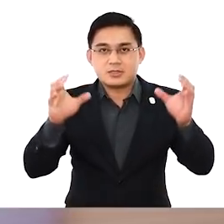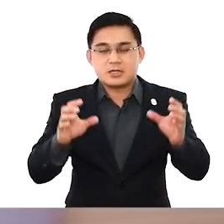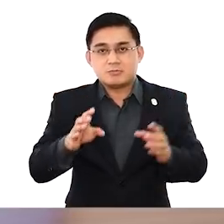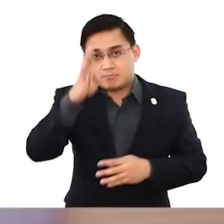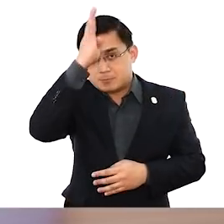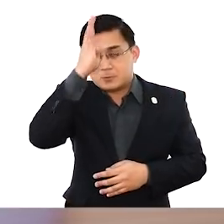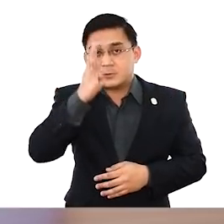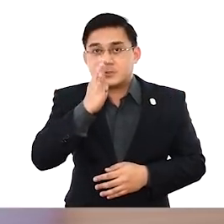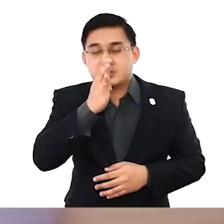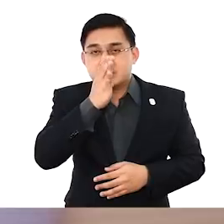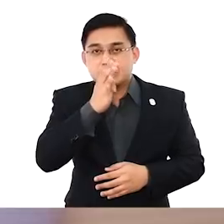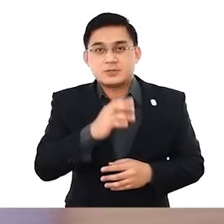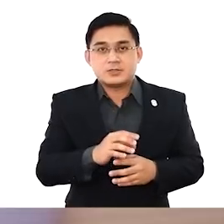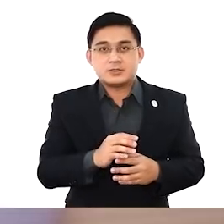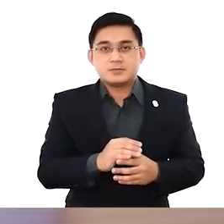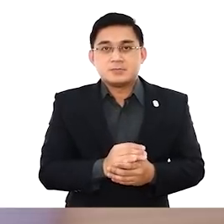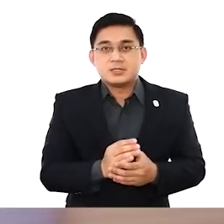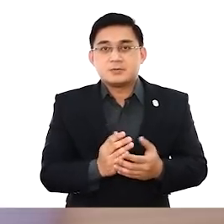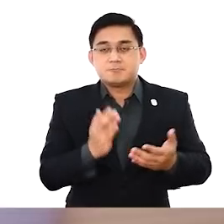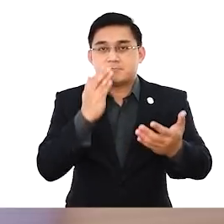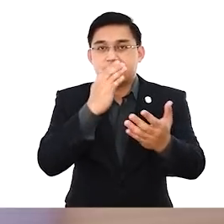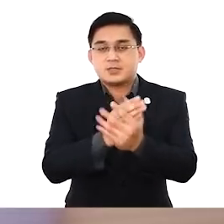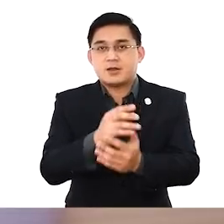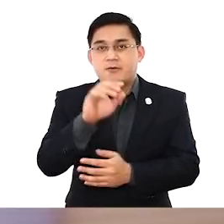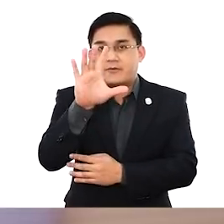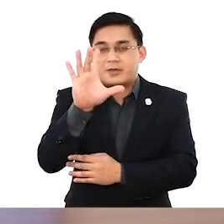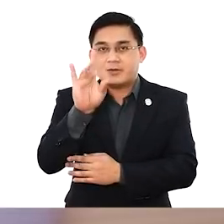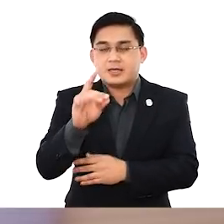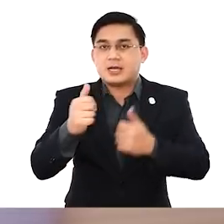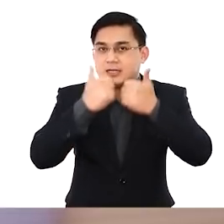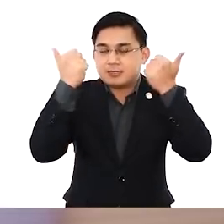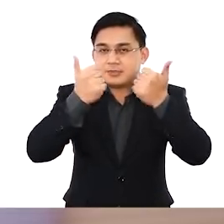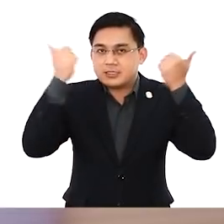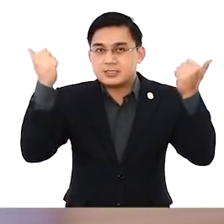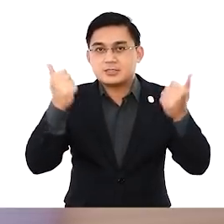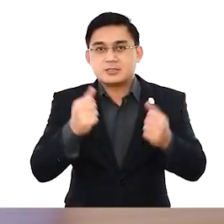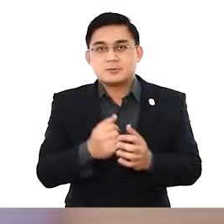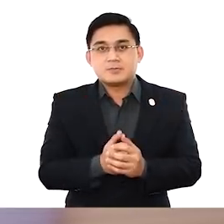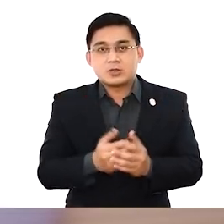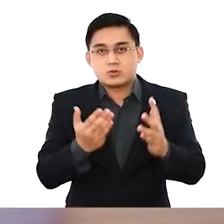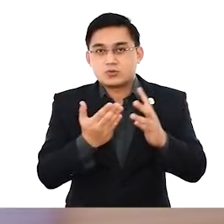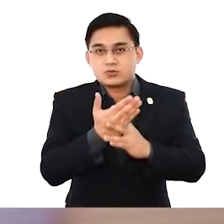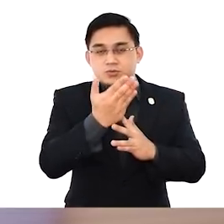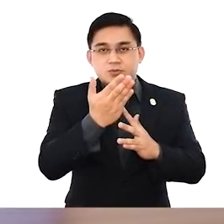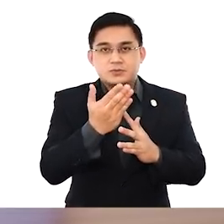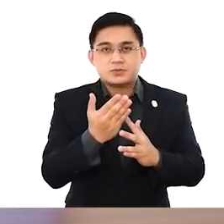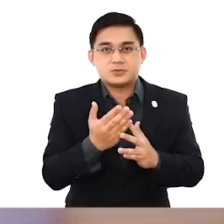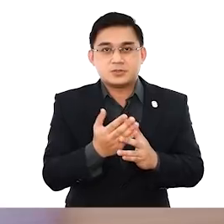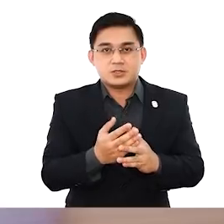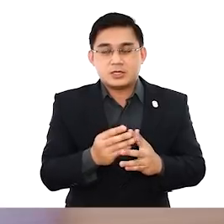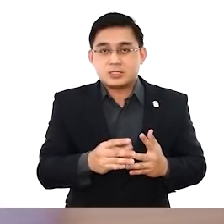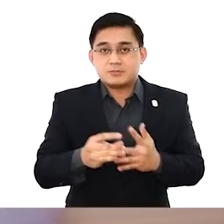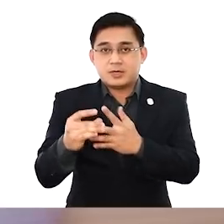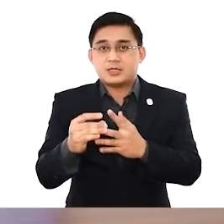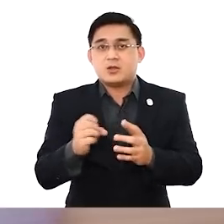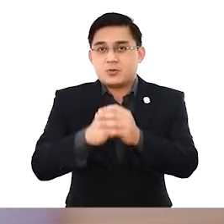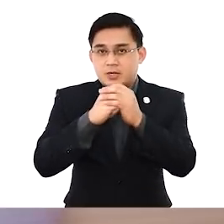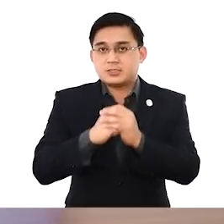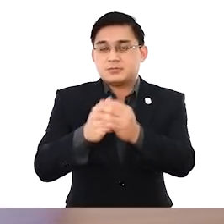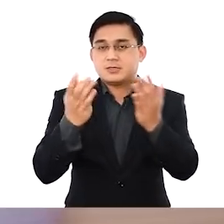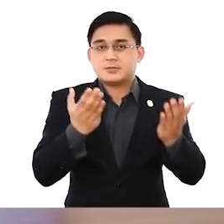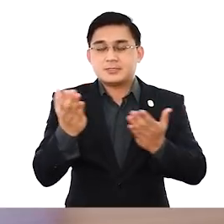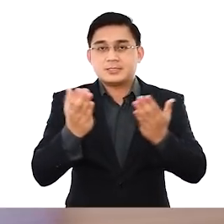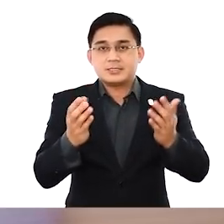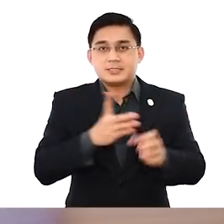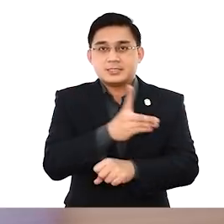nasa kapisan ng Buklod ang pagsapit ng 58th anibersaryo nito sa pamamagitan ng isinagwantahing